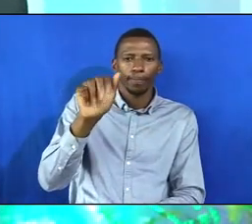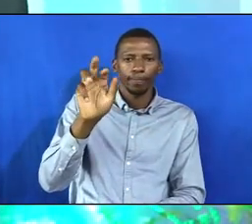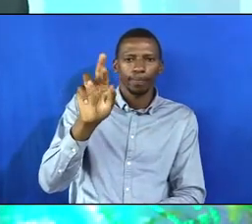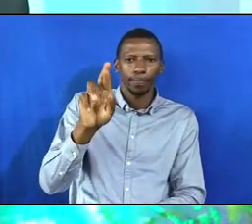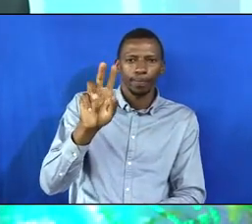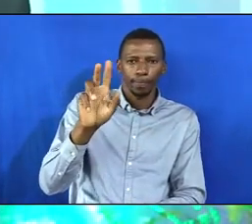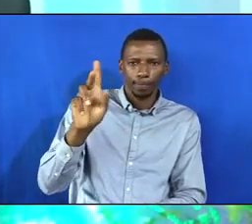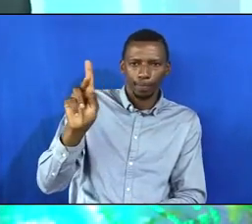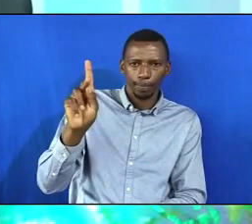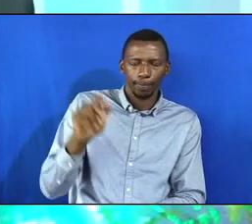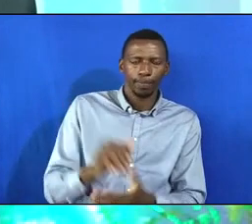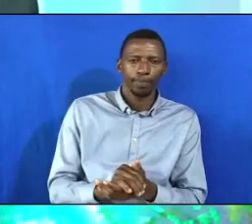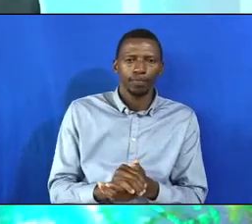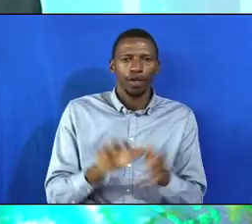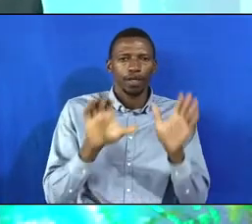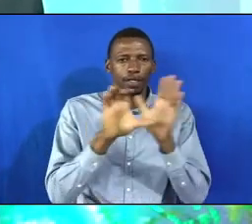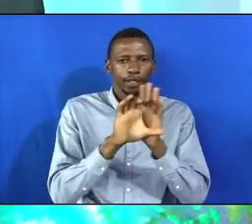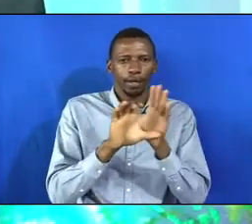chapter 10,